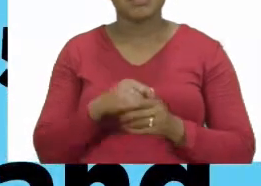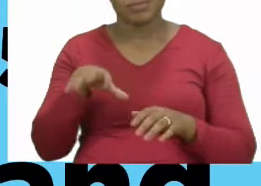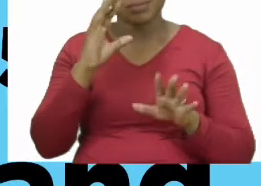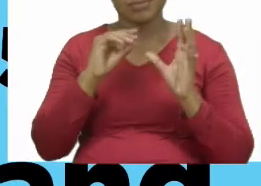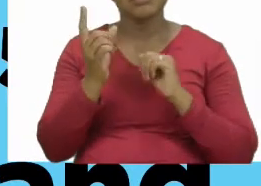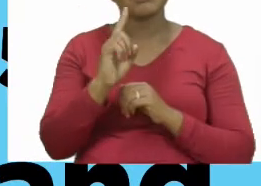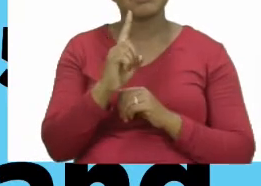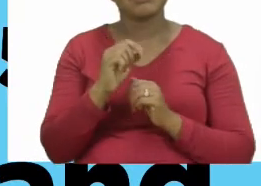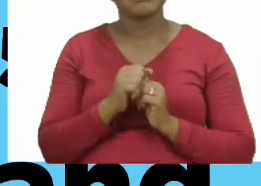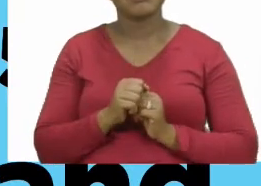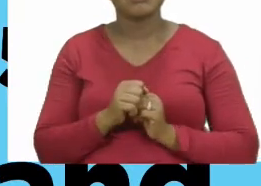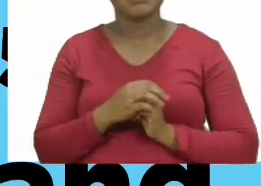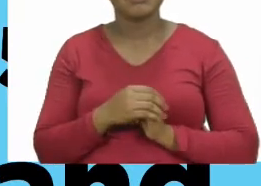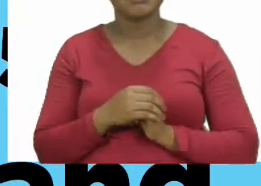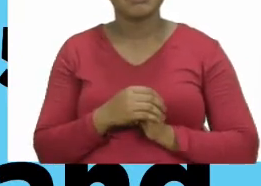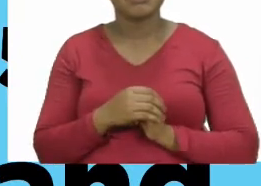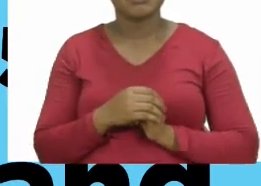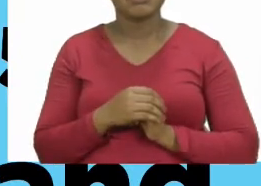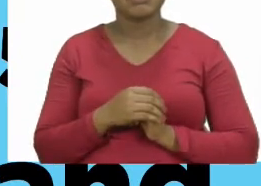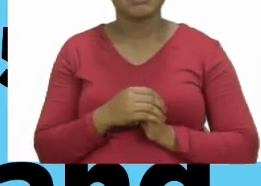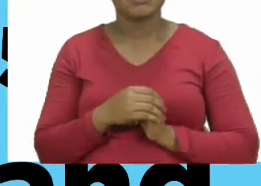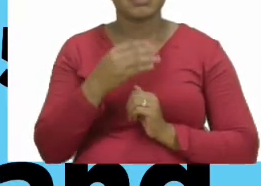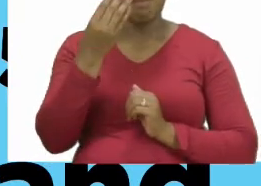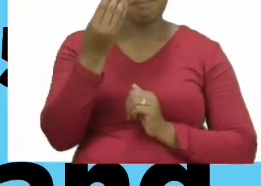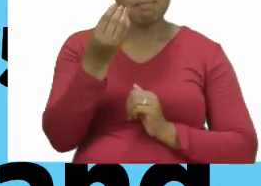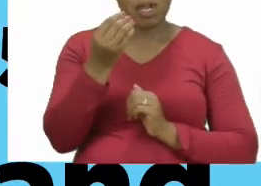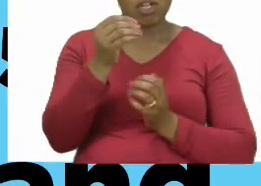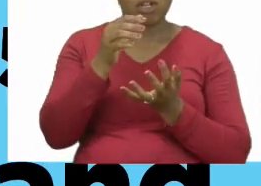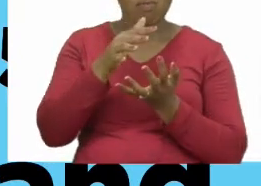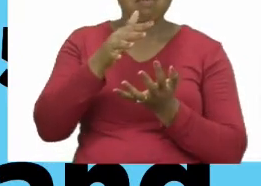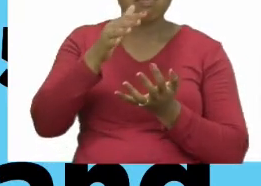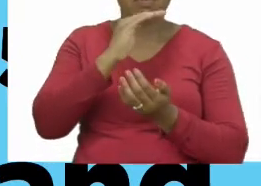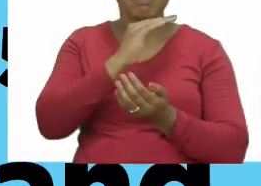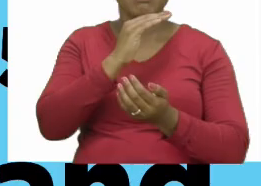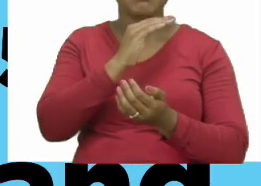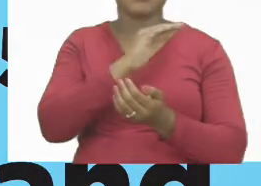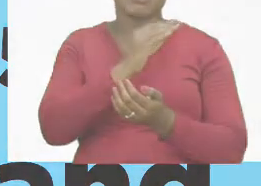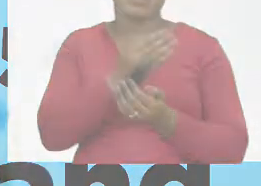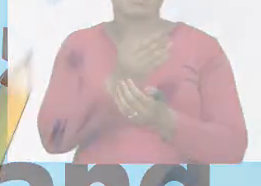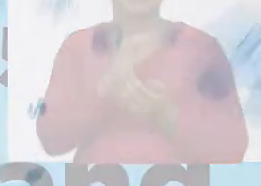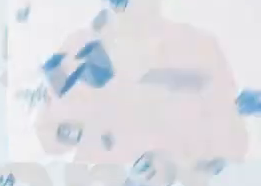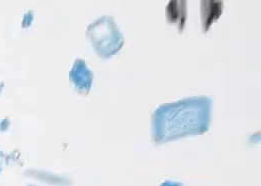today. We will do money and capacity.